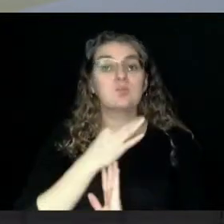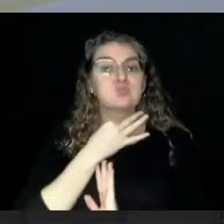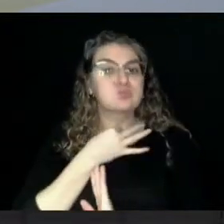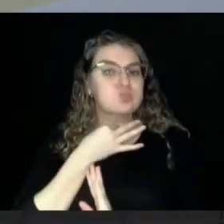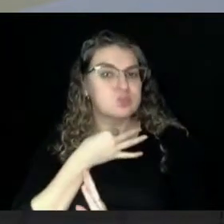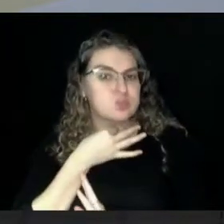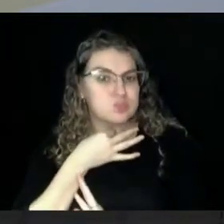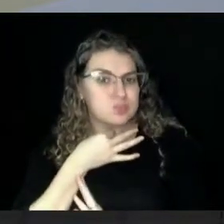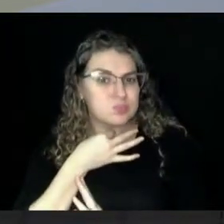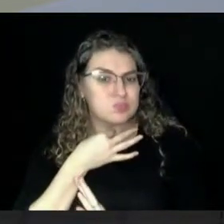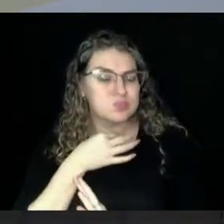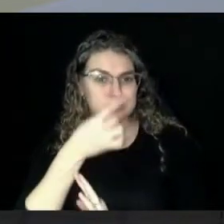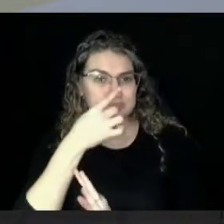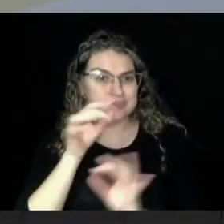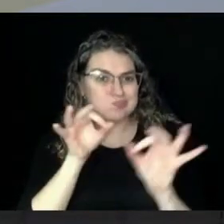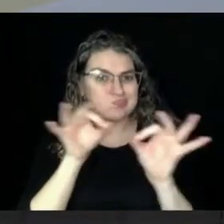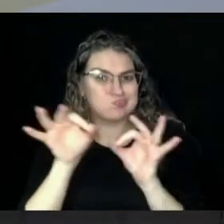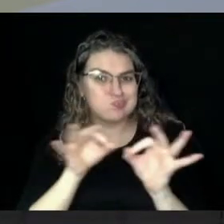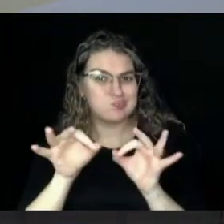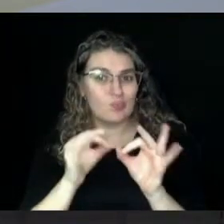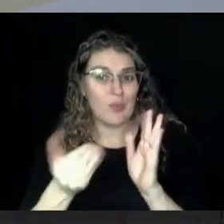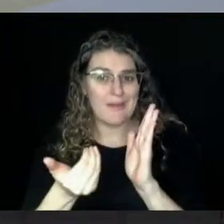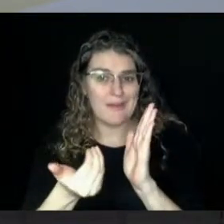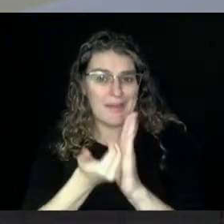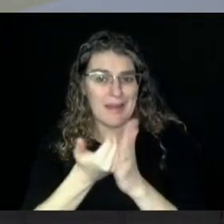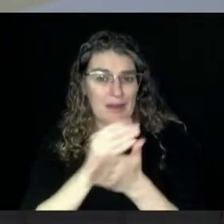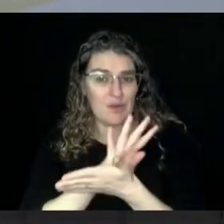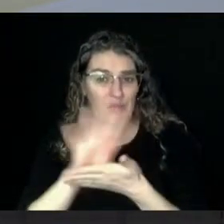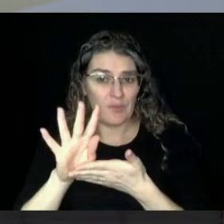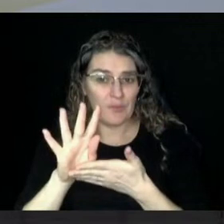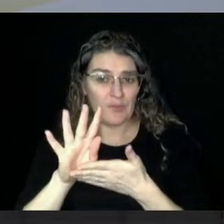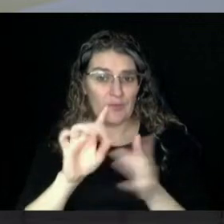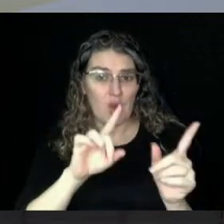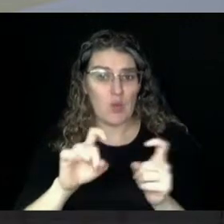tell me a little bit more about the new testing pilot project,